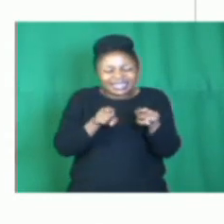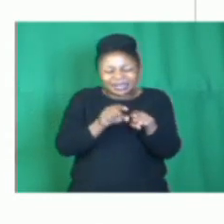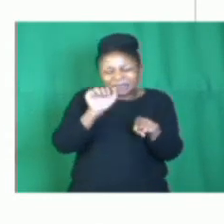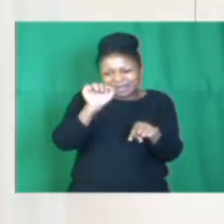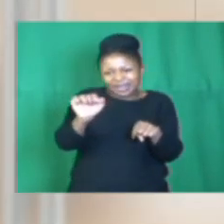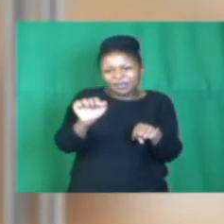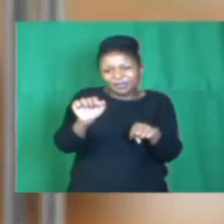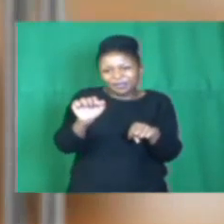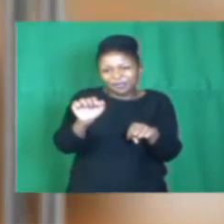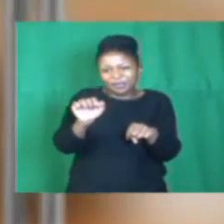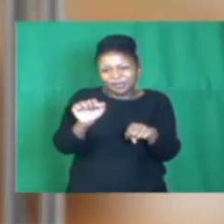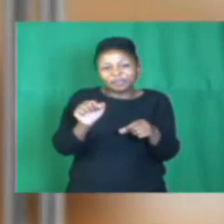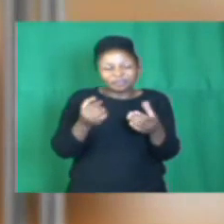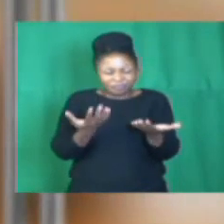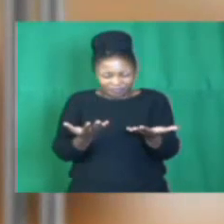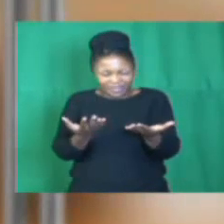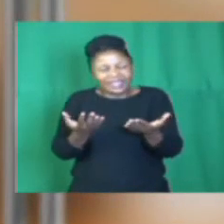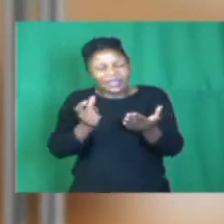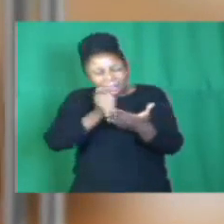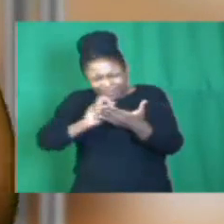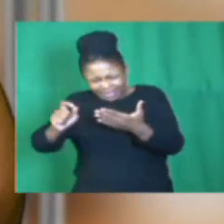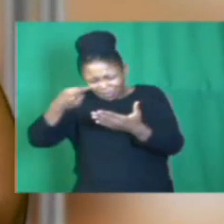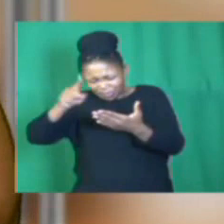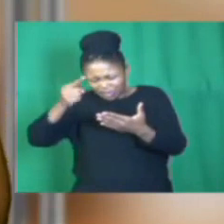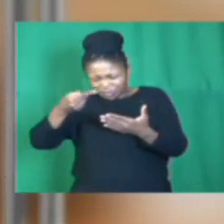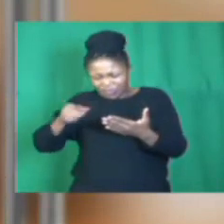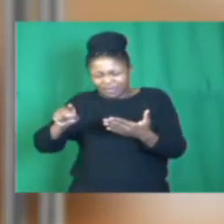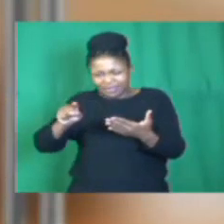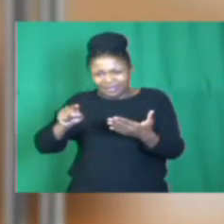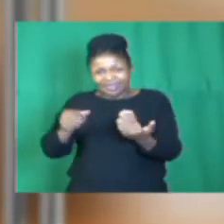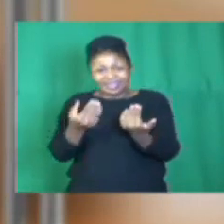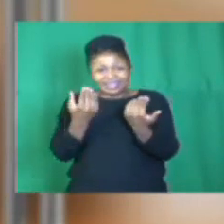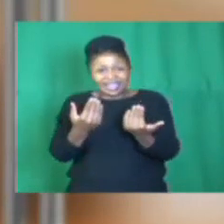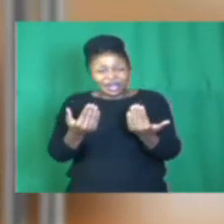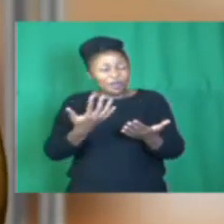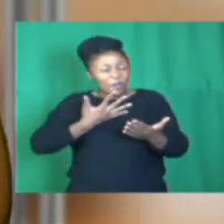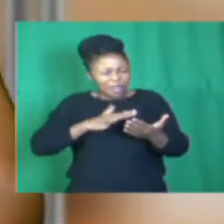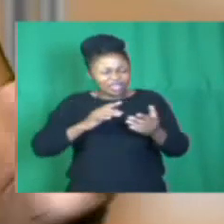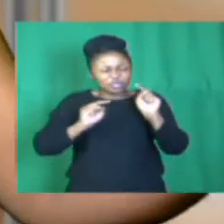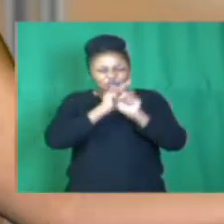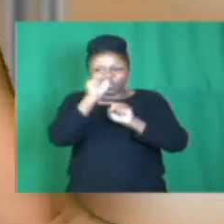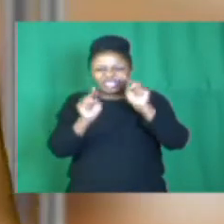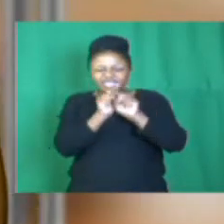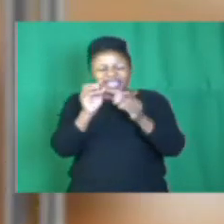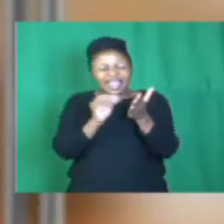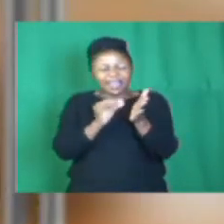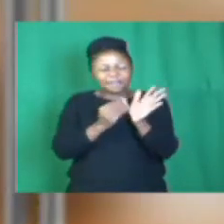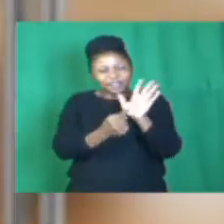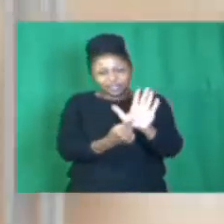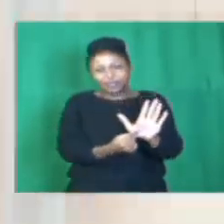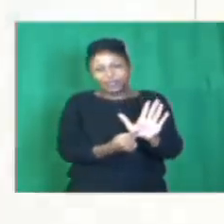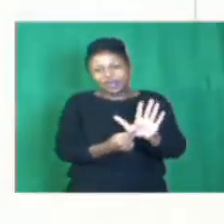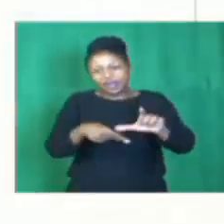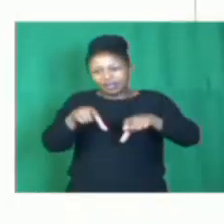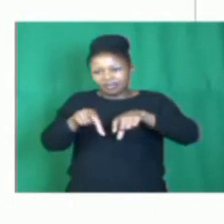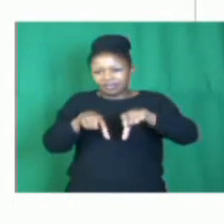touch on a few questions before we can wind up. An example of some of the questions that we have discussed